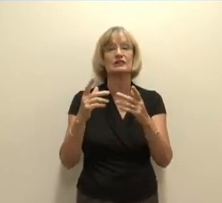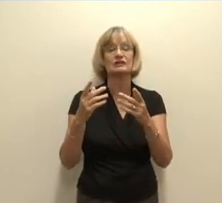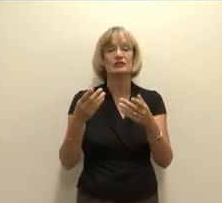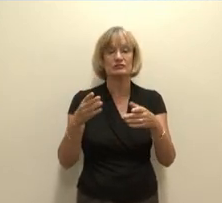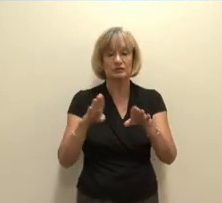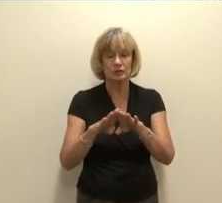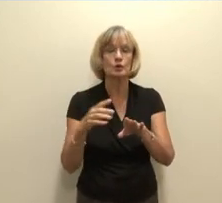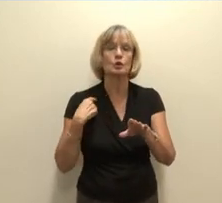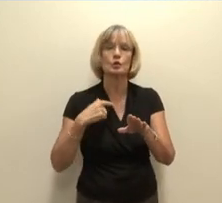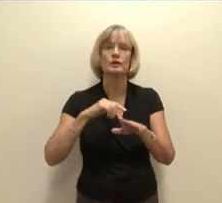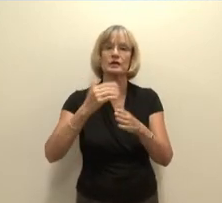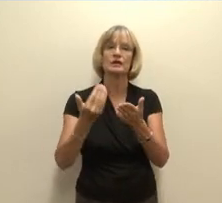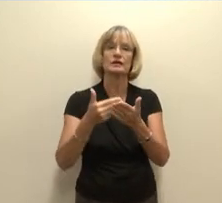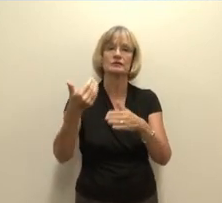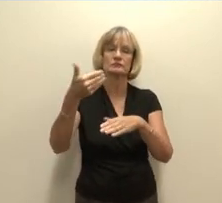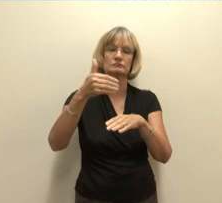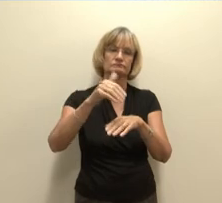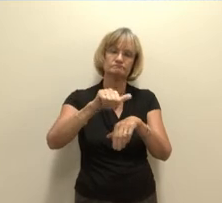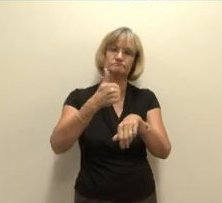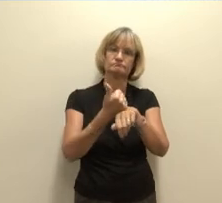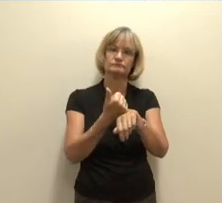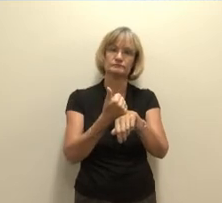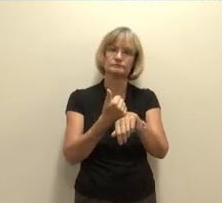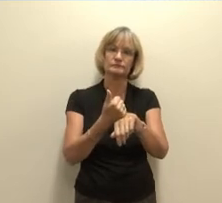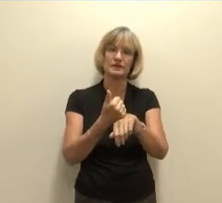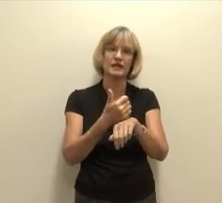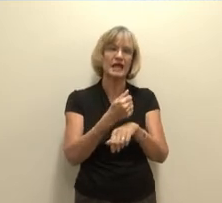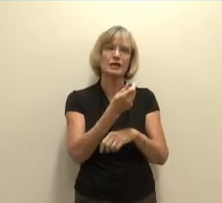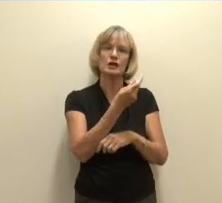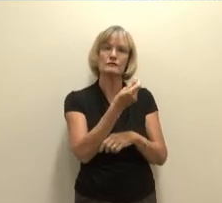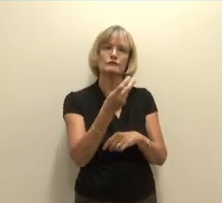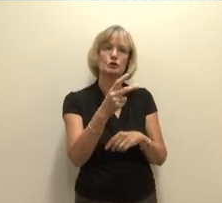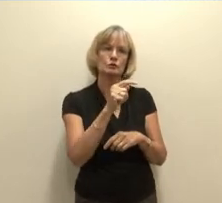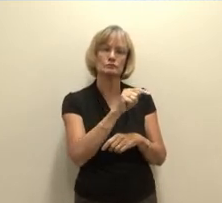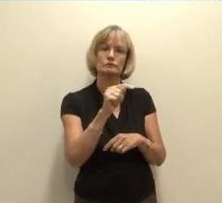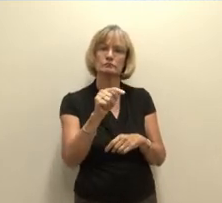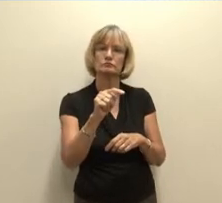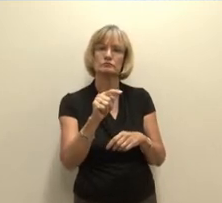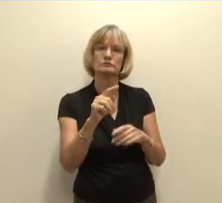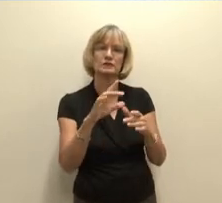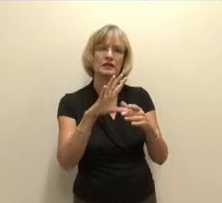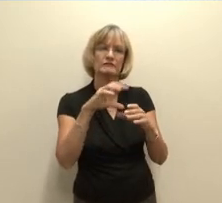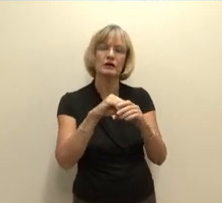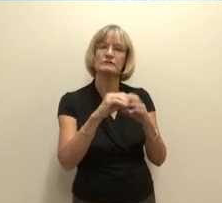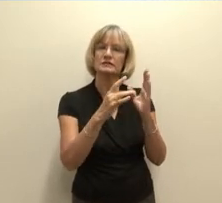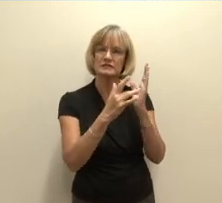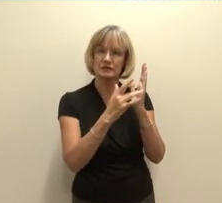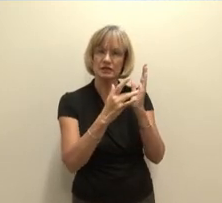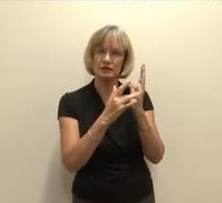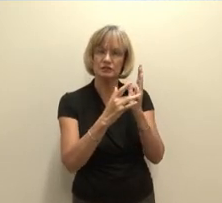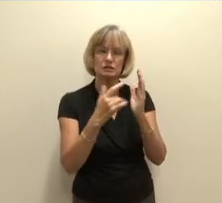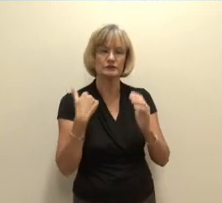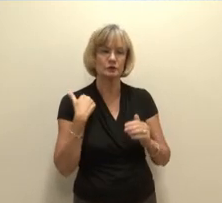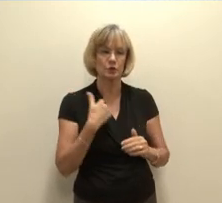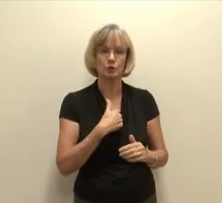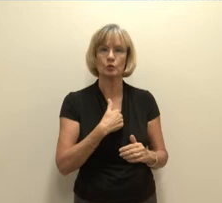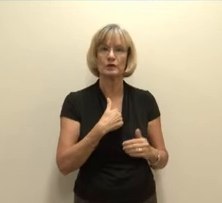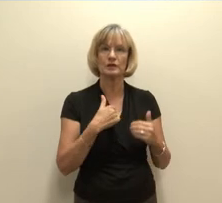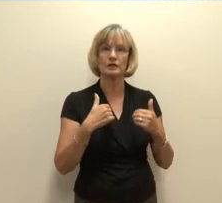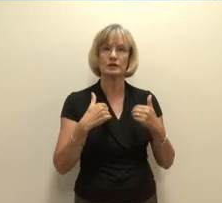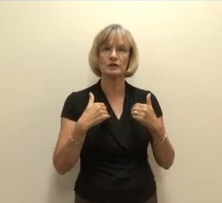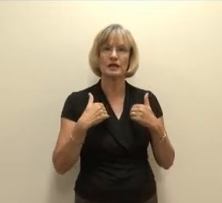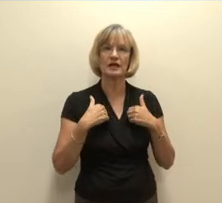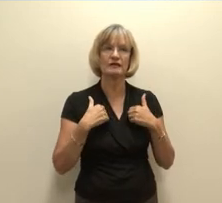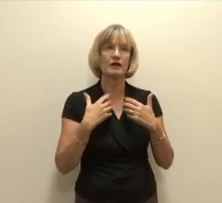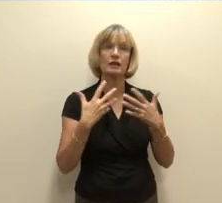and a couple in technology to help with all our new technology. Again, as I talked about, we have quite a bit